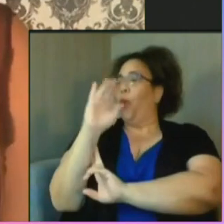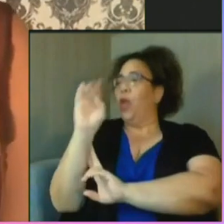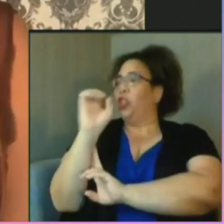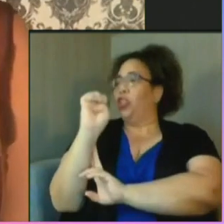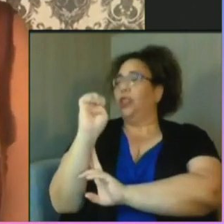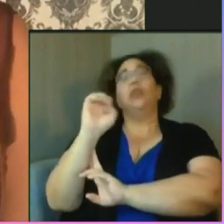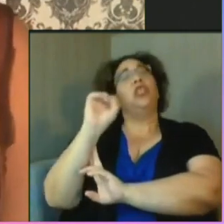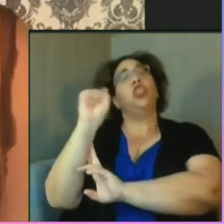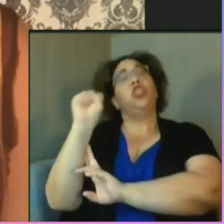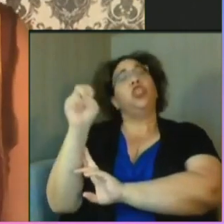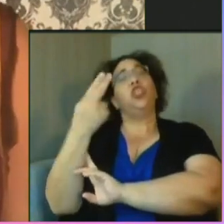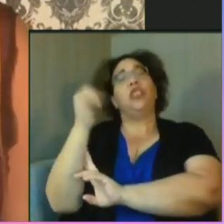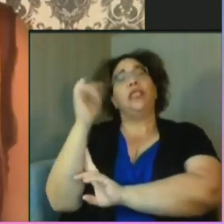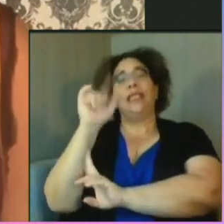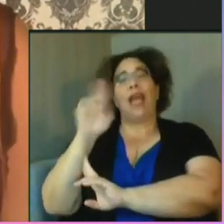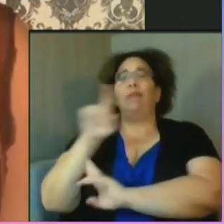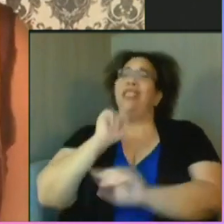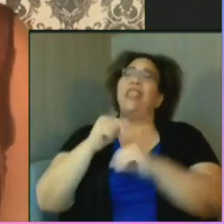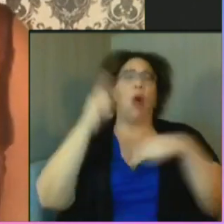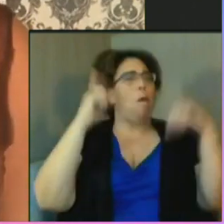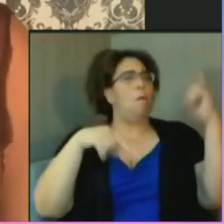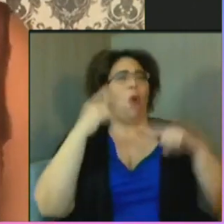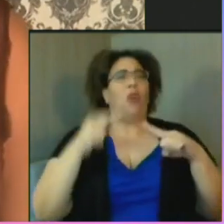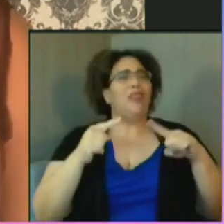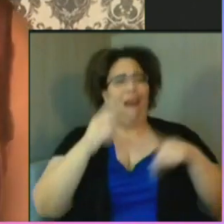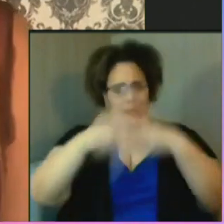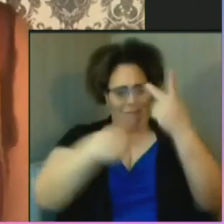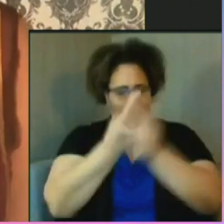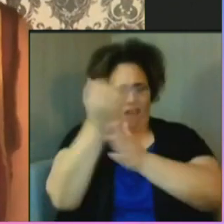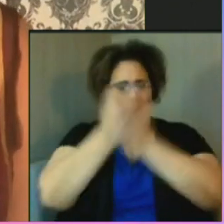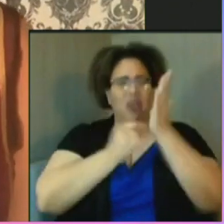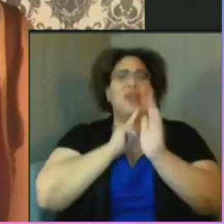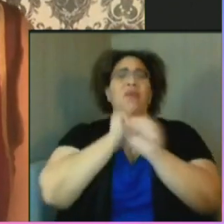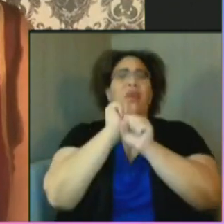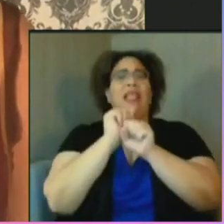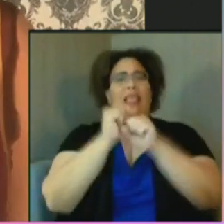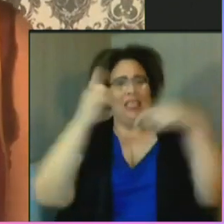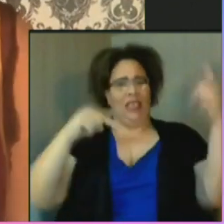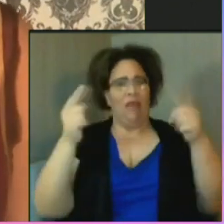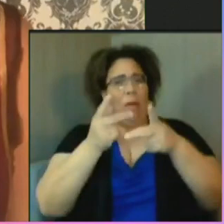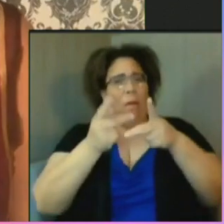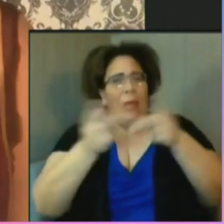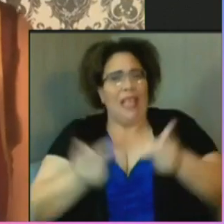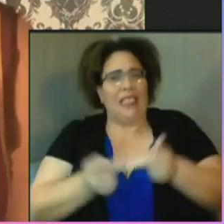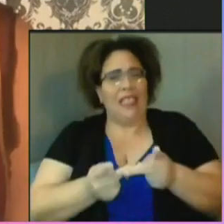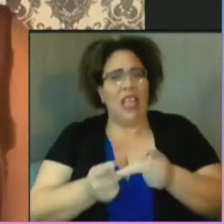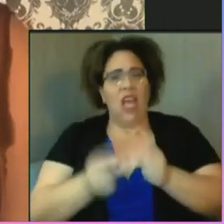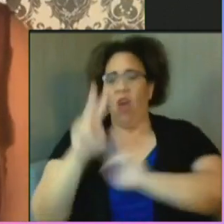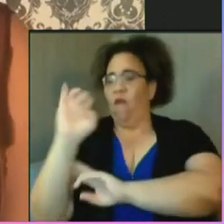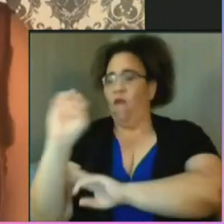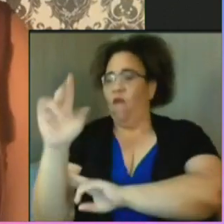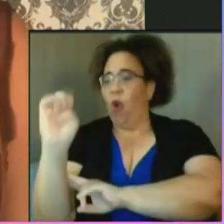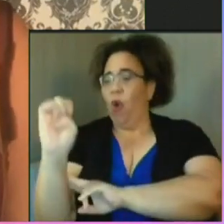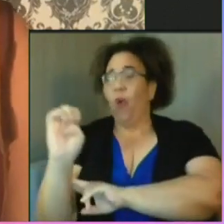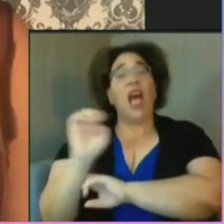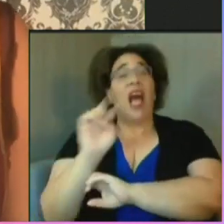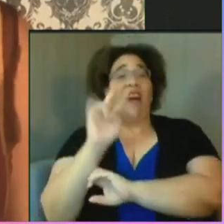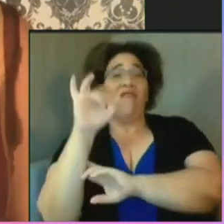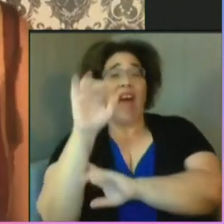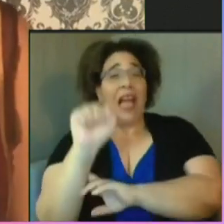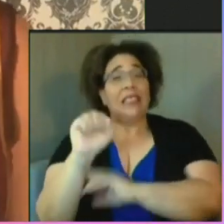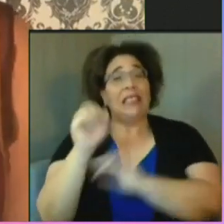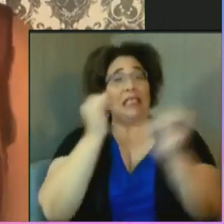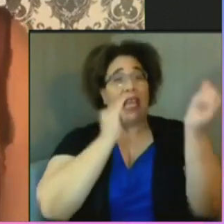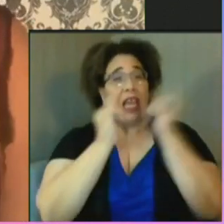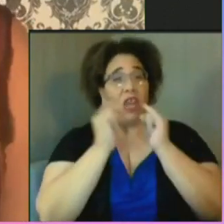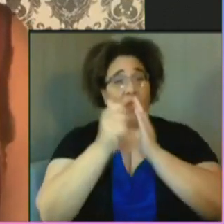artist who is in New York, who's been featured in so many different places, Vogue, Vice, Interview Magazine, who also